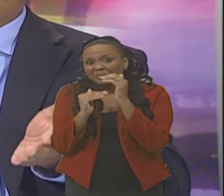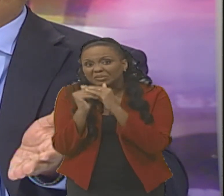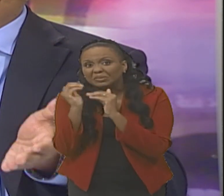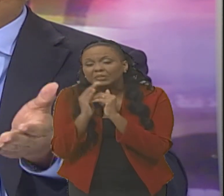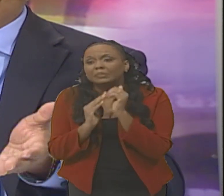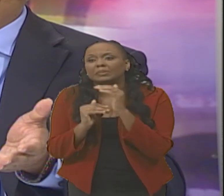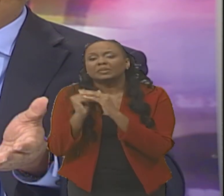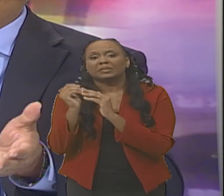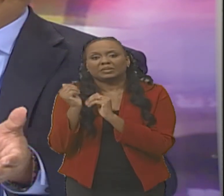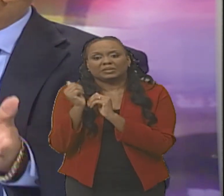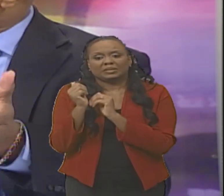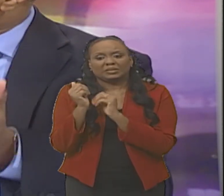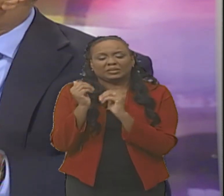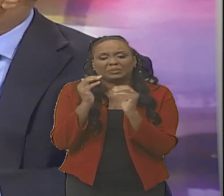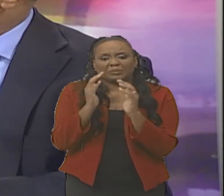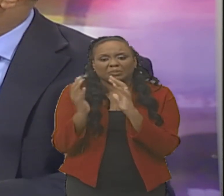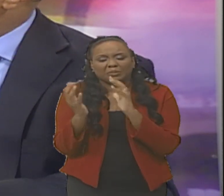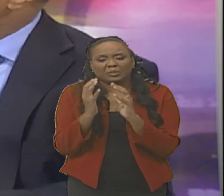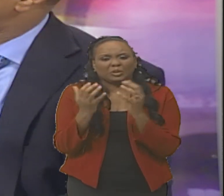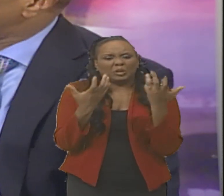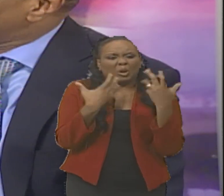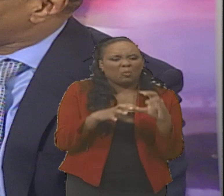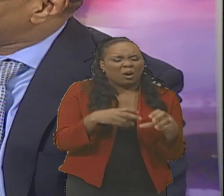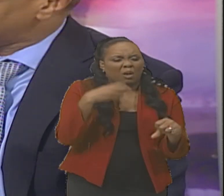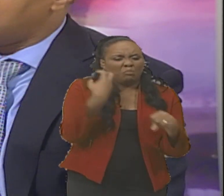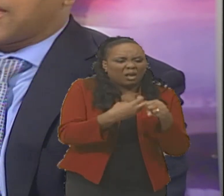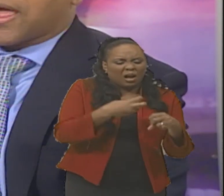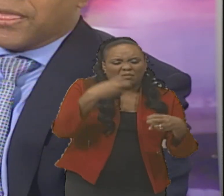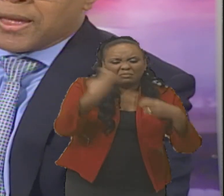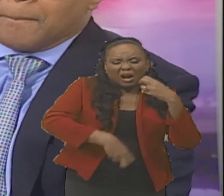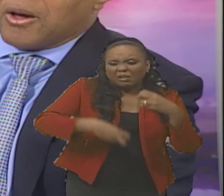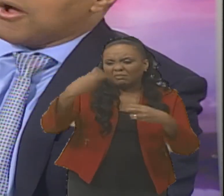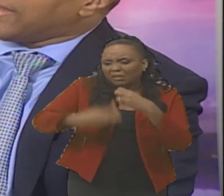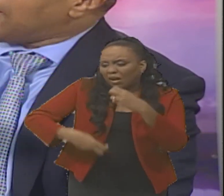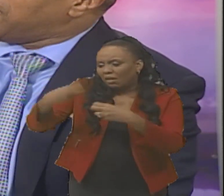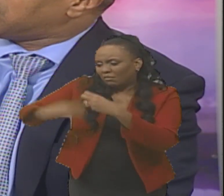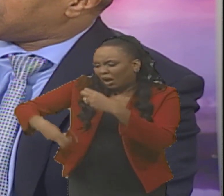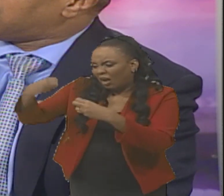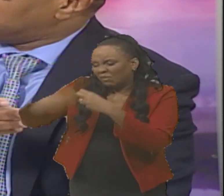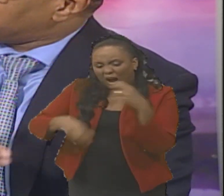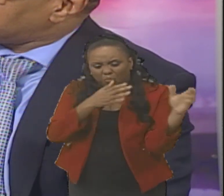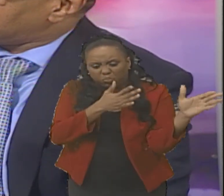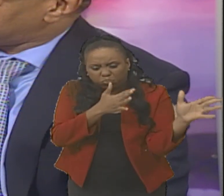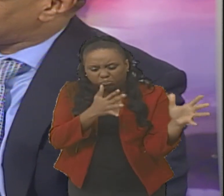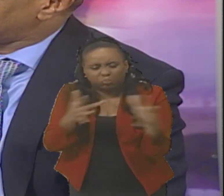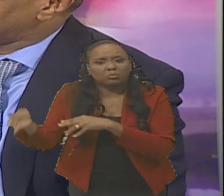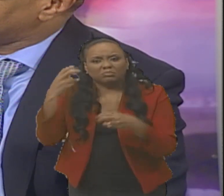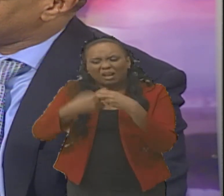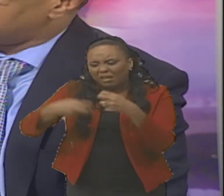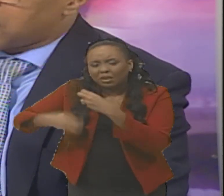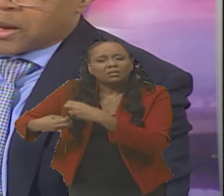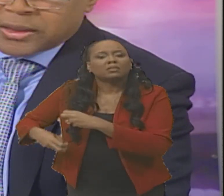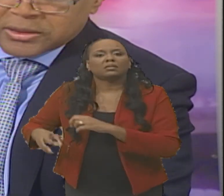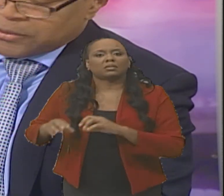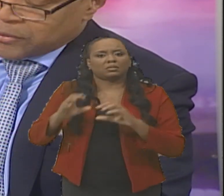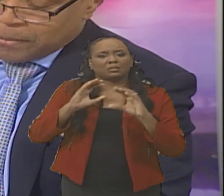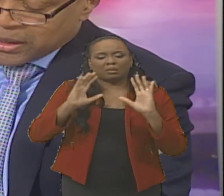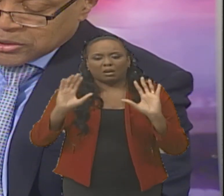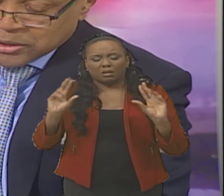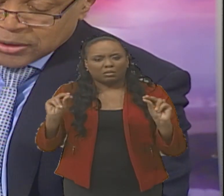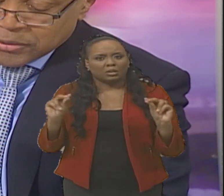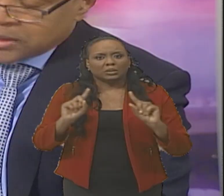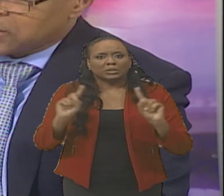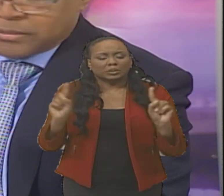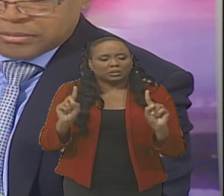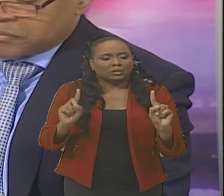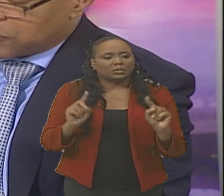in some buffer, make that your baseline, which is what the team did, and then on that baseline, you project forward. And this is for the